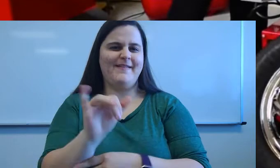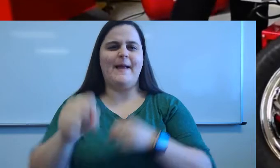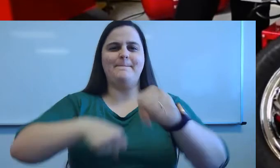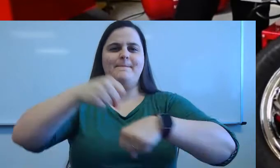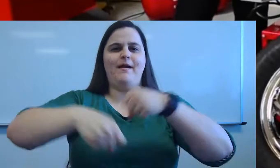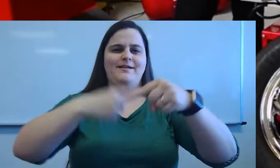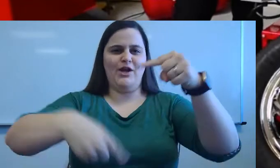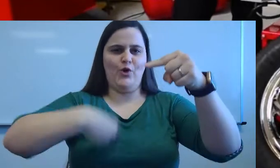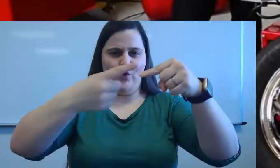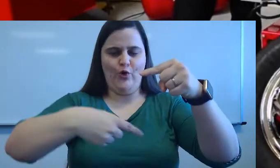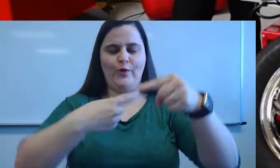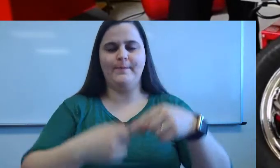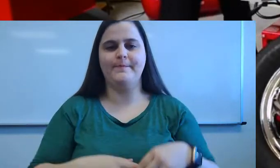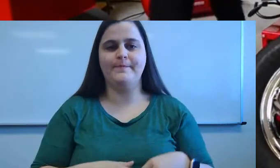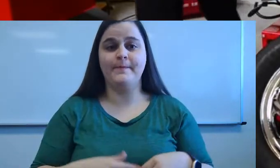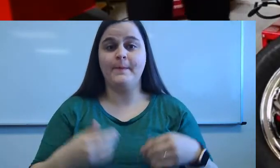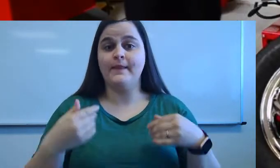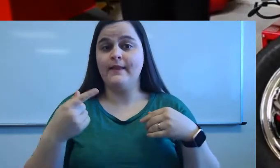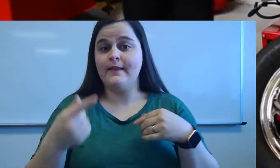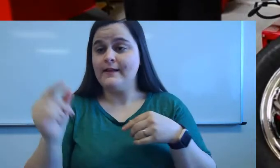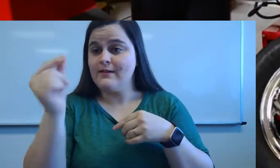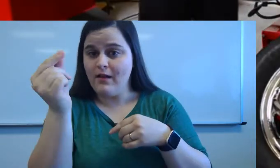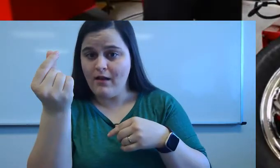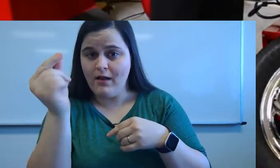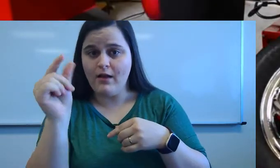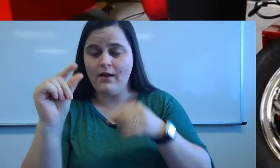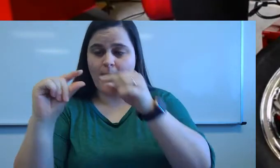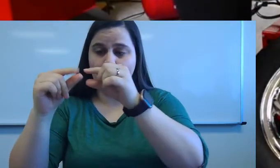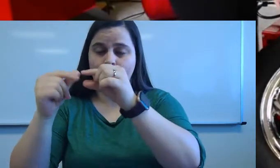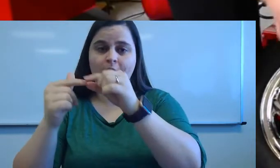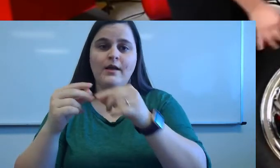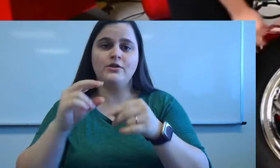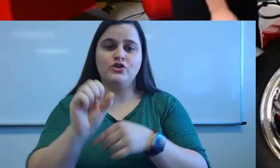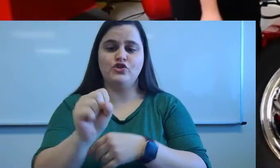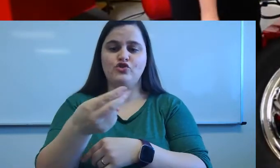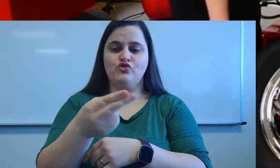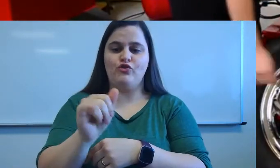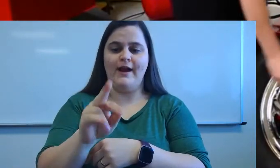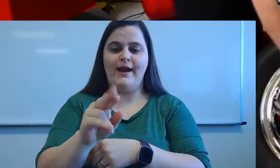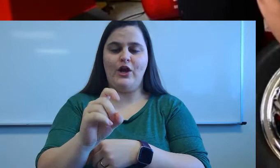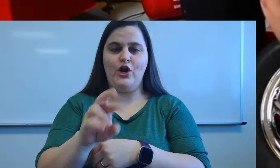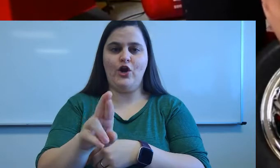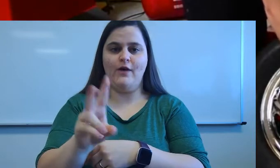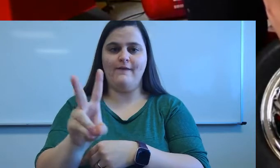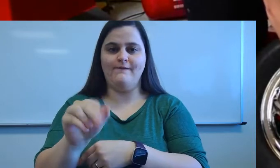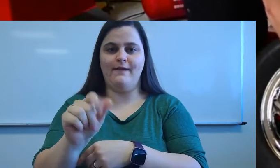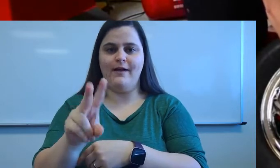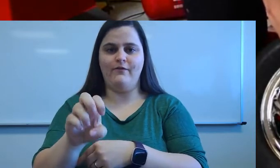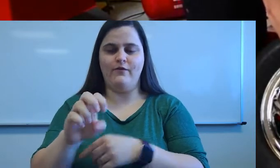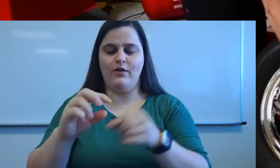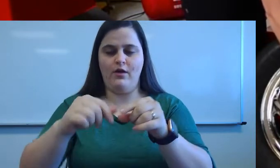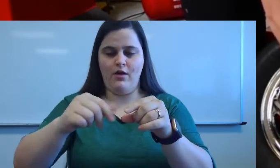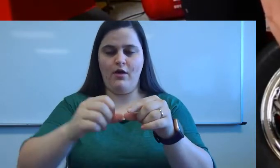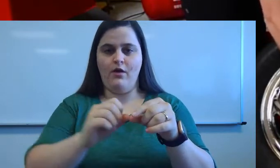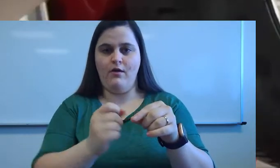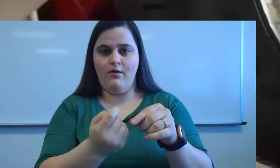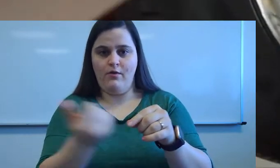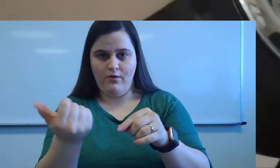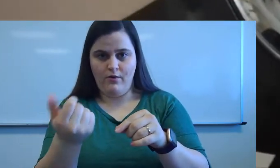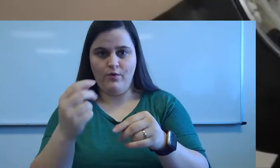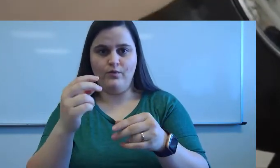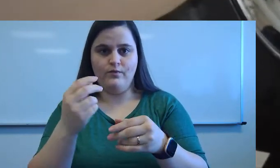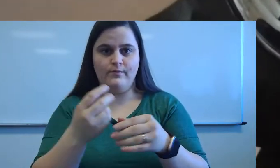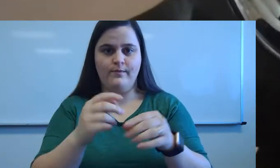On top of the storage up here, we have a Schrader valve removal tool. Put it inside the valve stem and